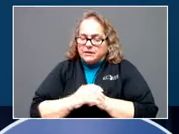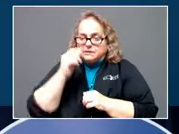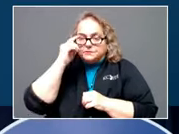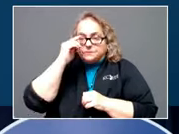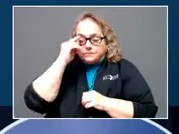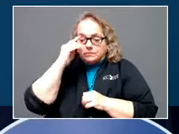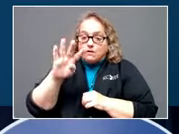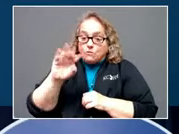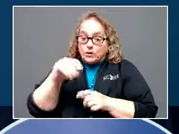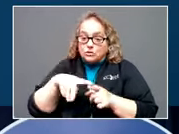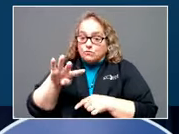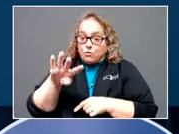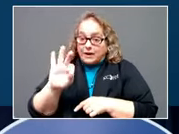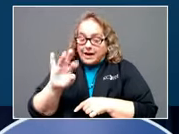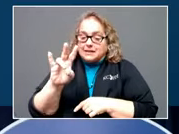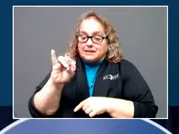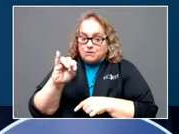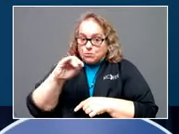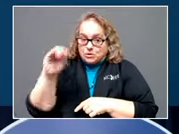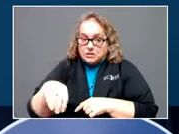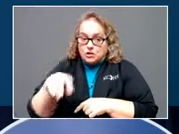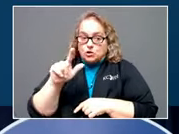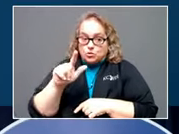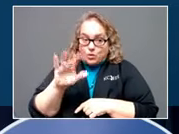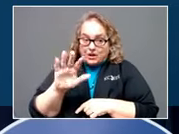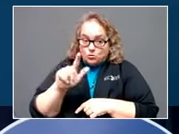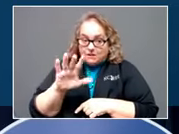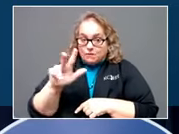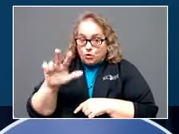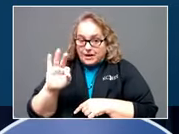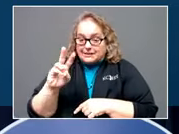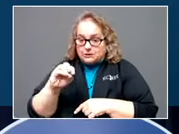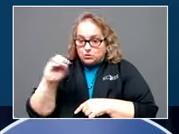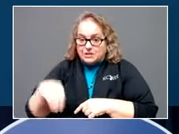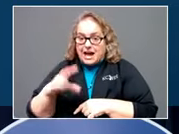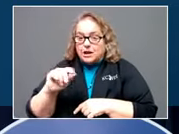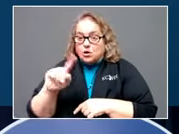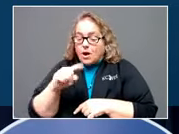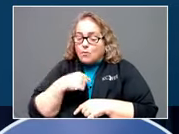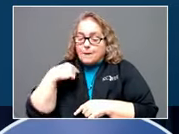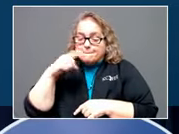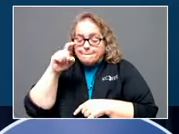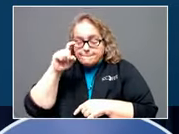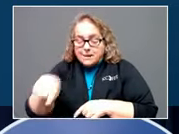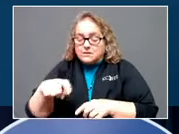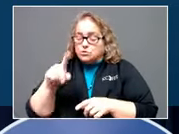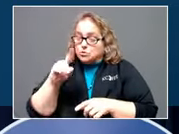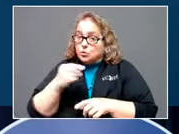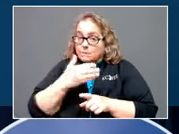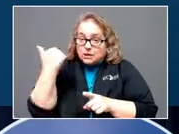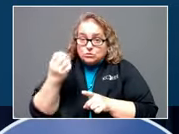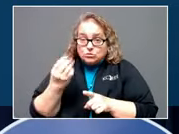70%, 25 to 39, 60%. And here's where we've got to get a whole lot better. Nationally,